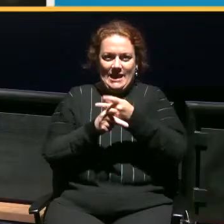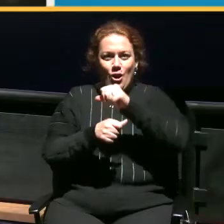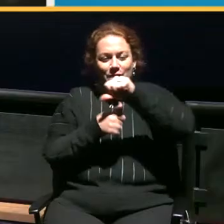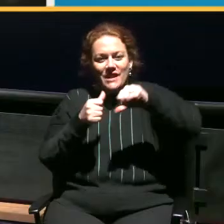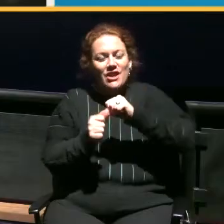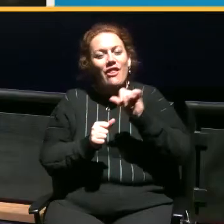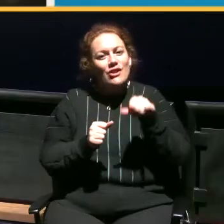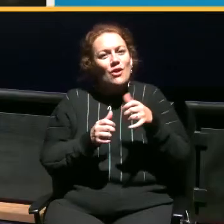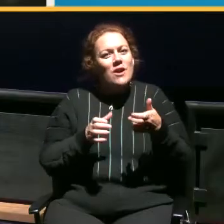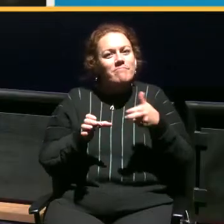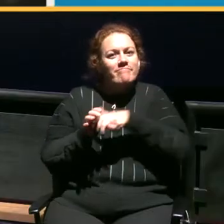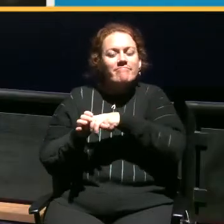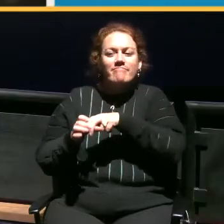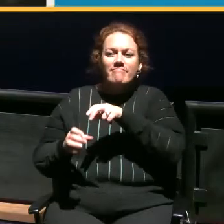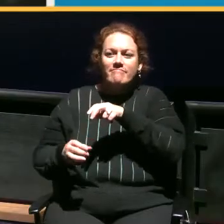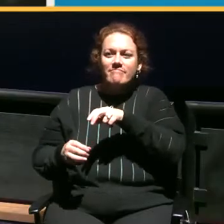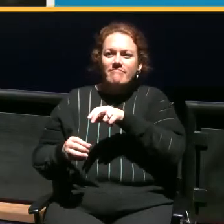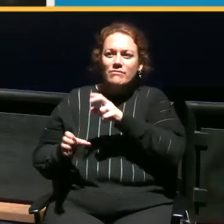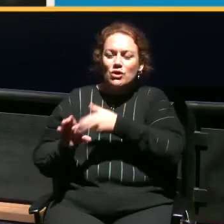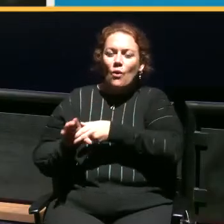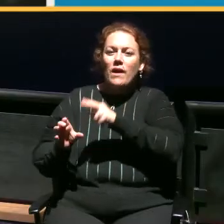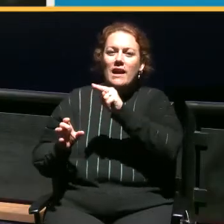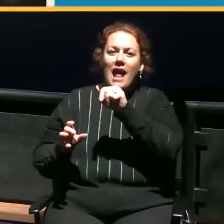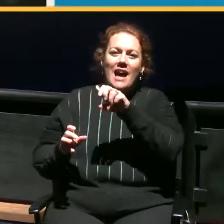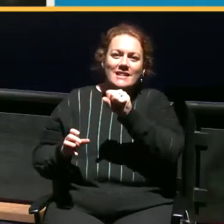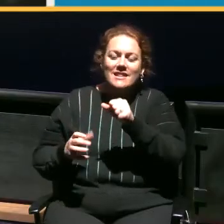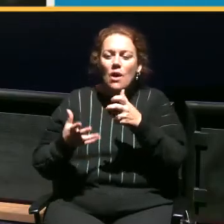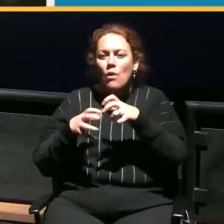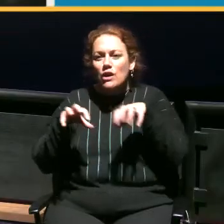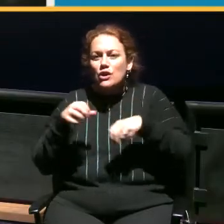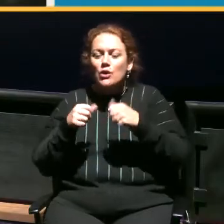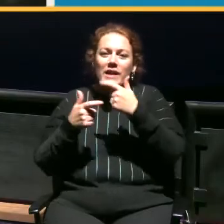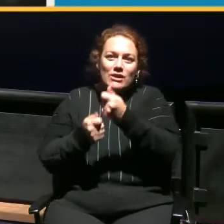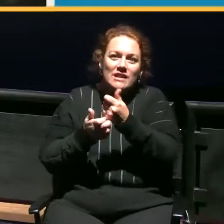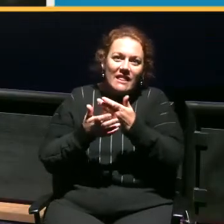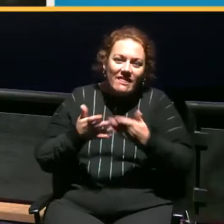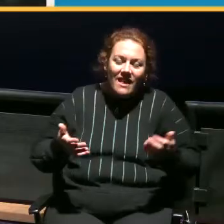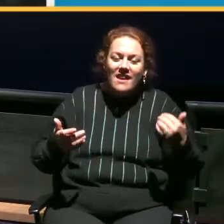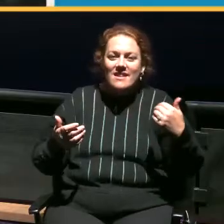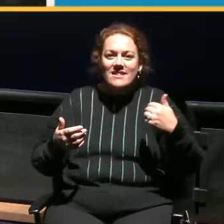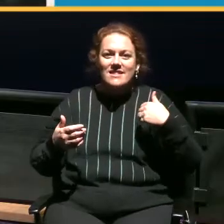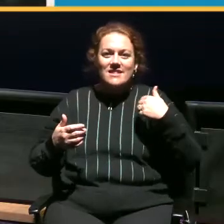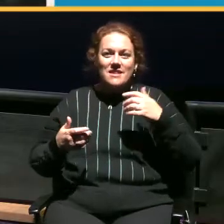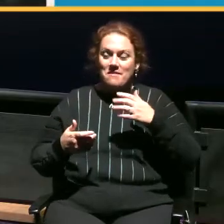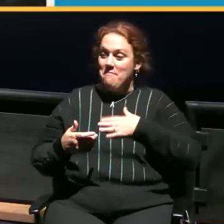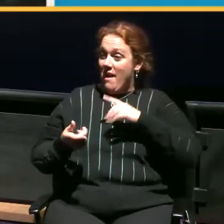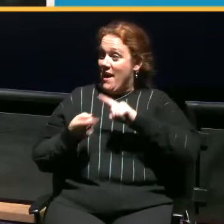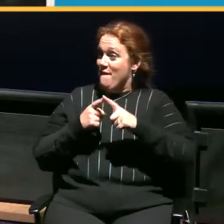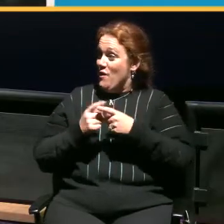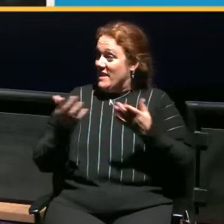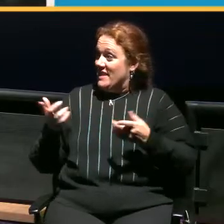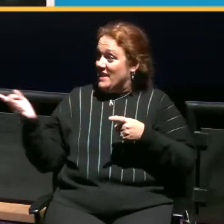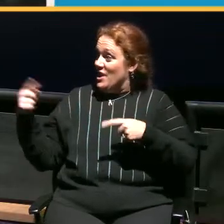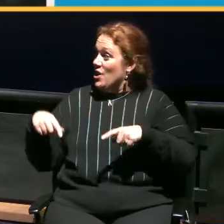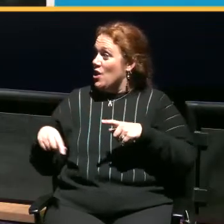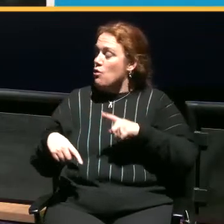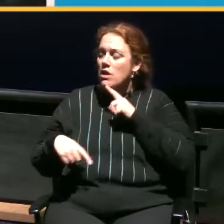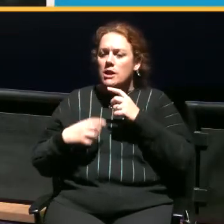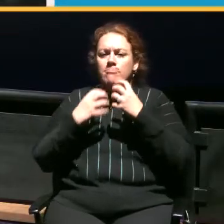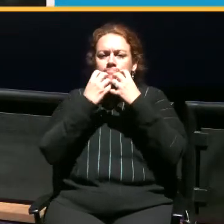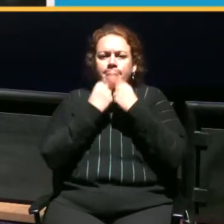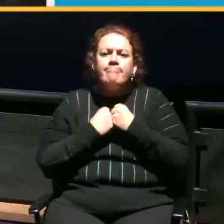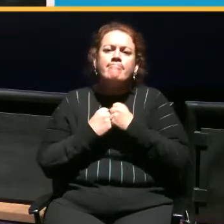NASA, and to do some really interesting things and be around it. The conversations I've had with my friends here are, you know, really meaningful to